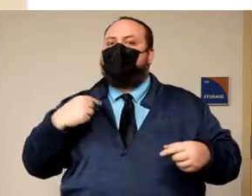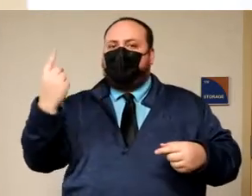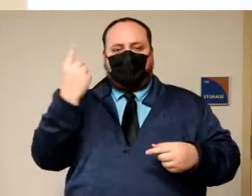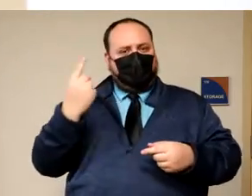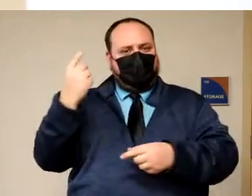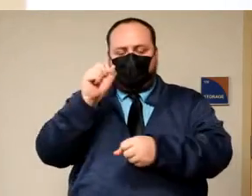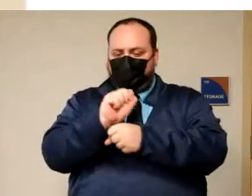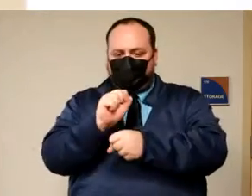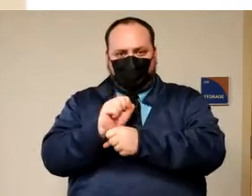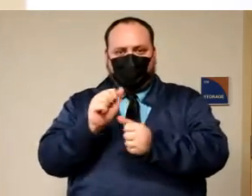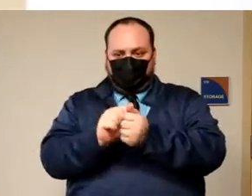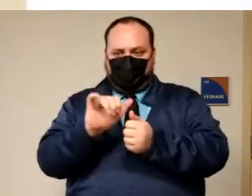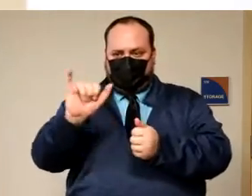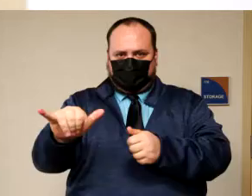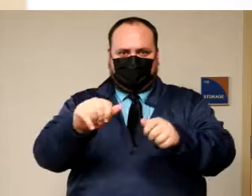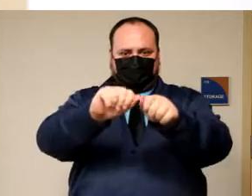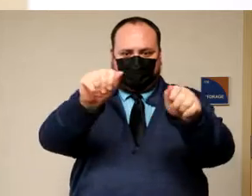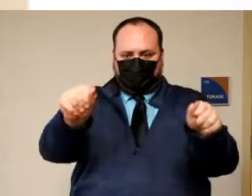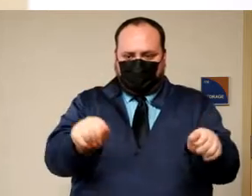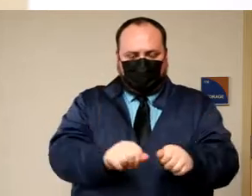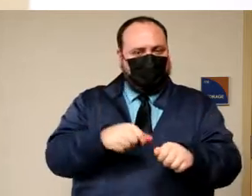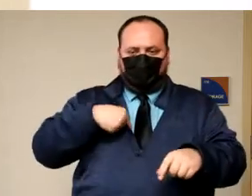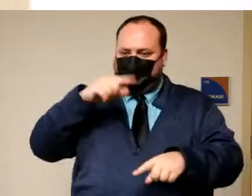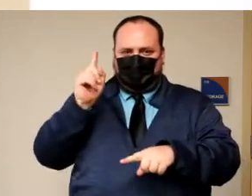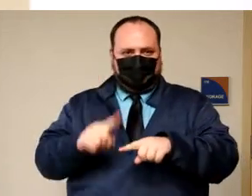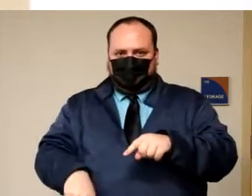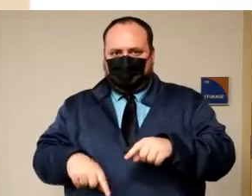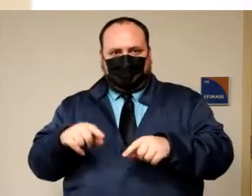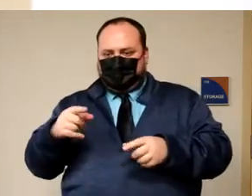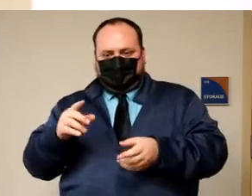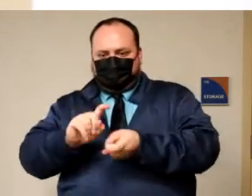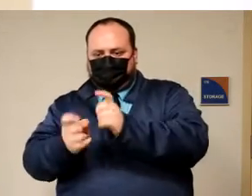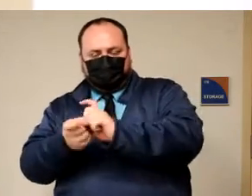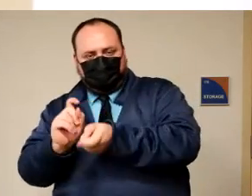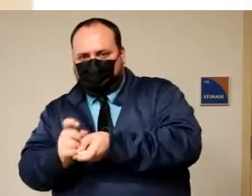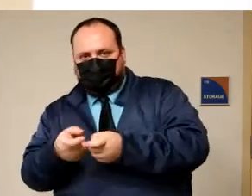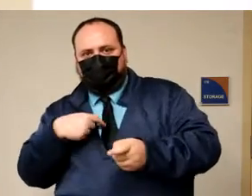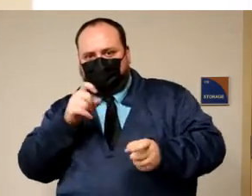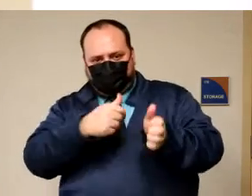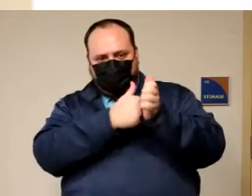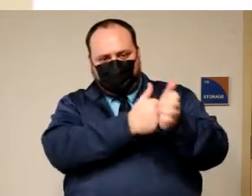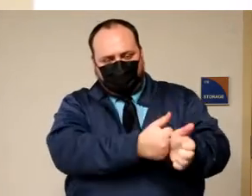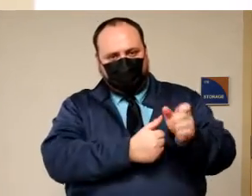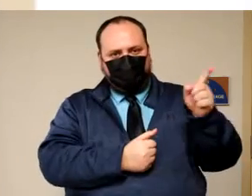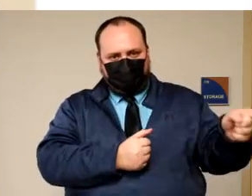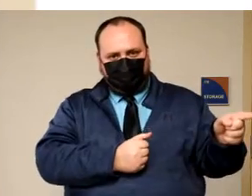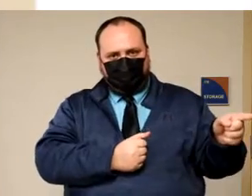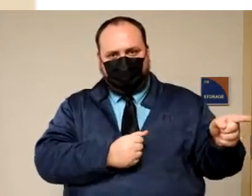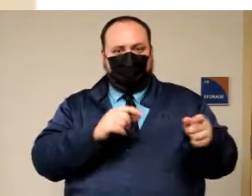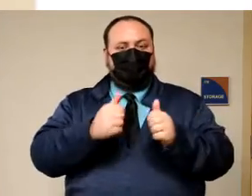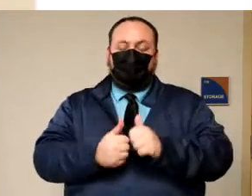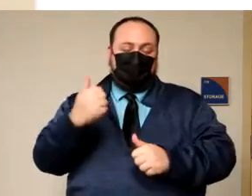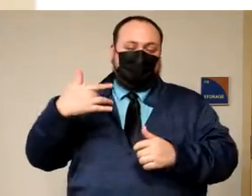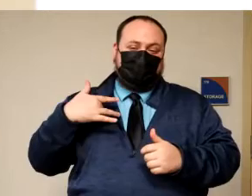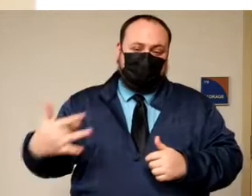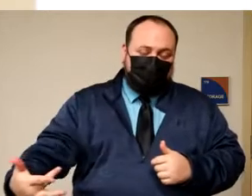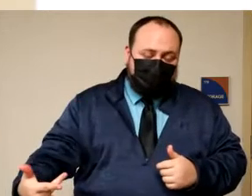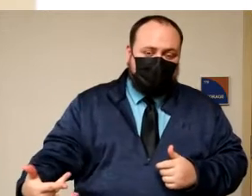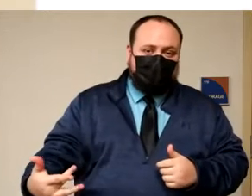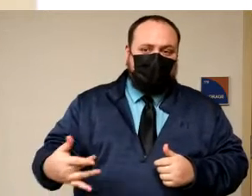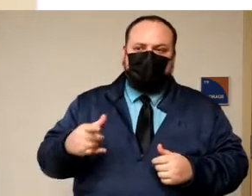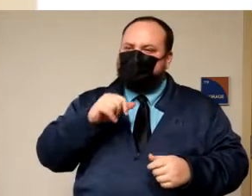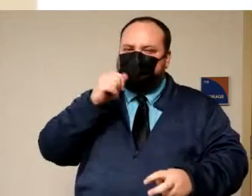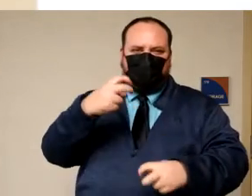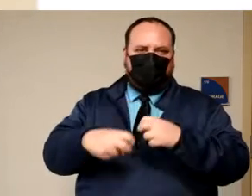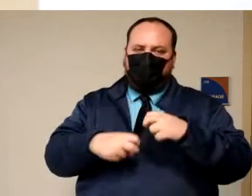us to work with, which are generally pretty small, and especially in cities, typically not as much of a problem,